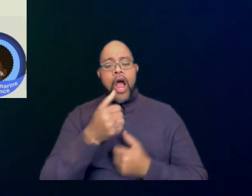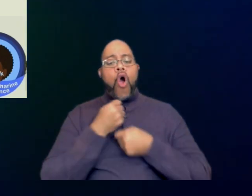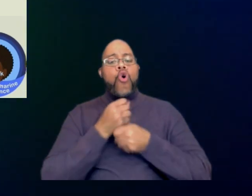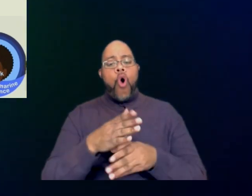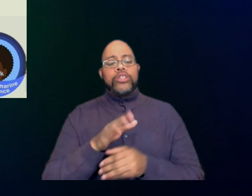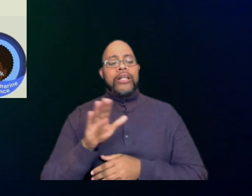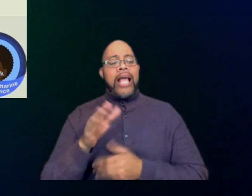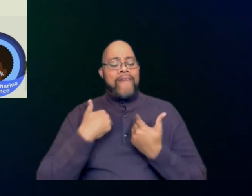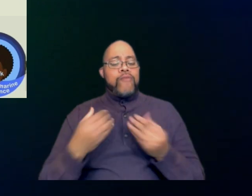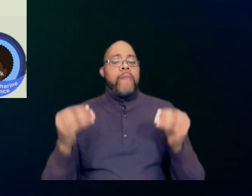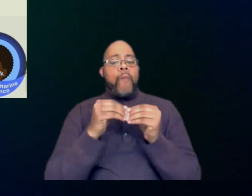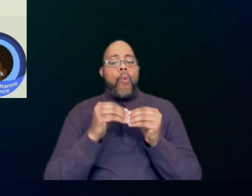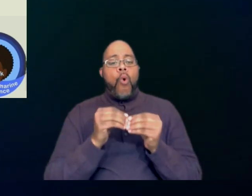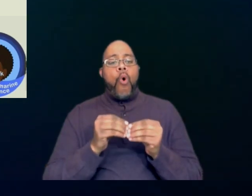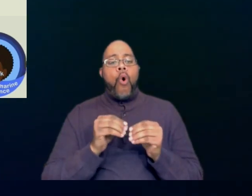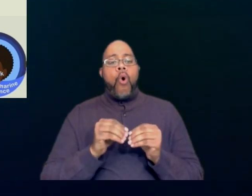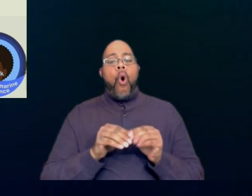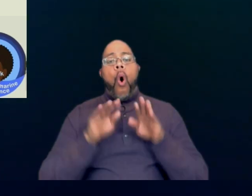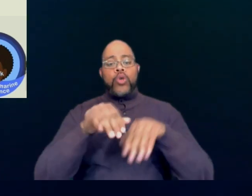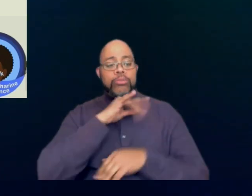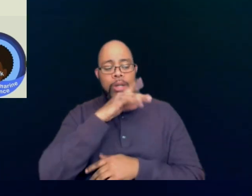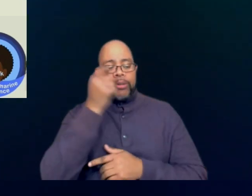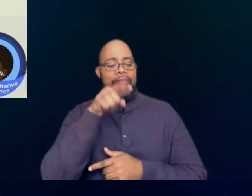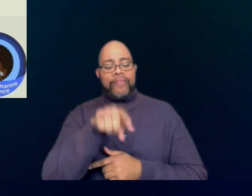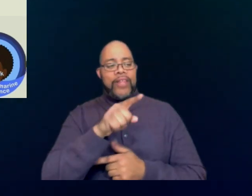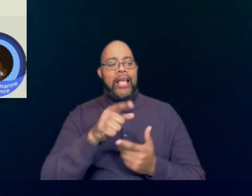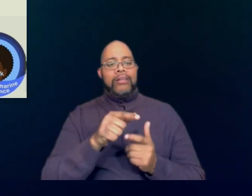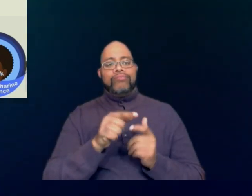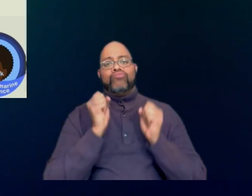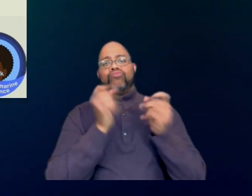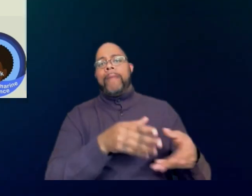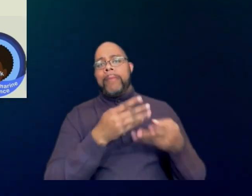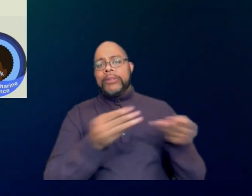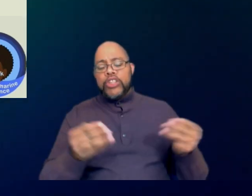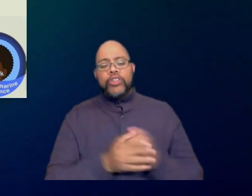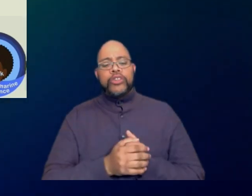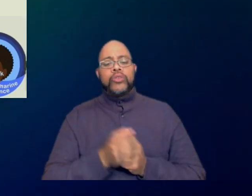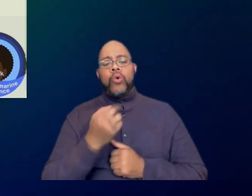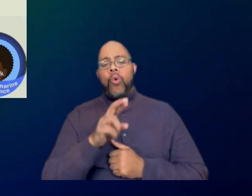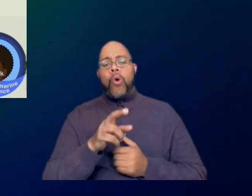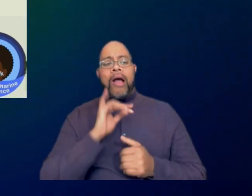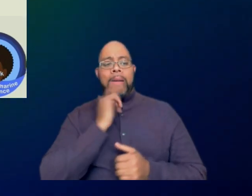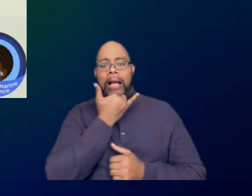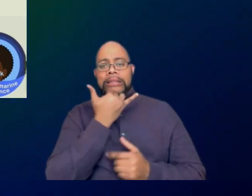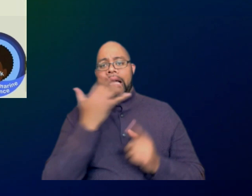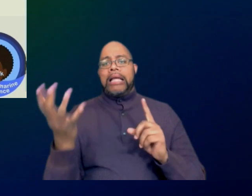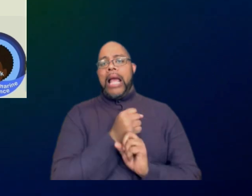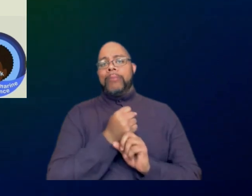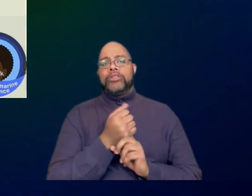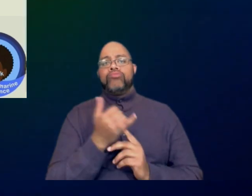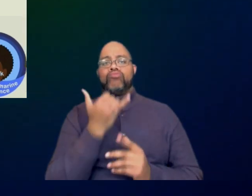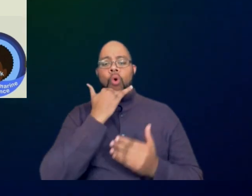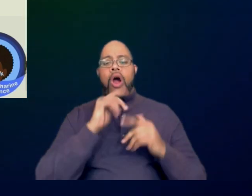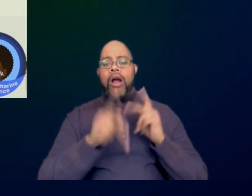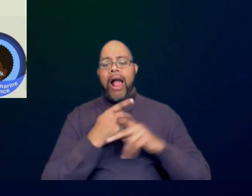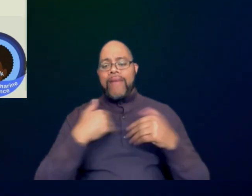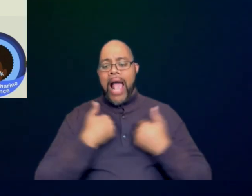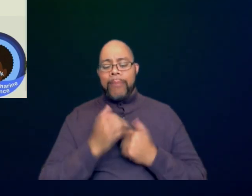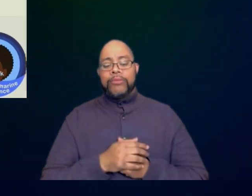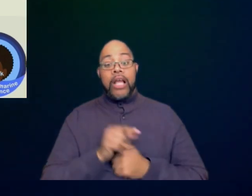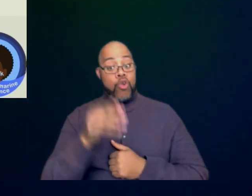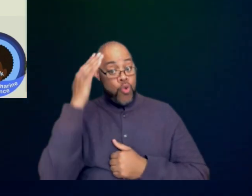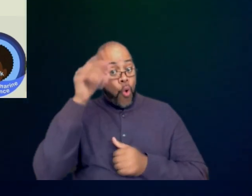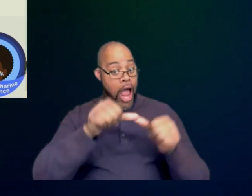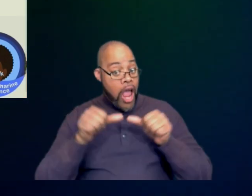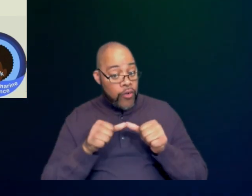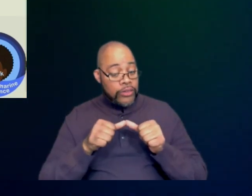not causing there to be more ocean debris because they're dropping materials or accidentally capturing animals.